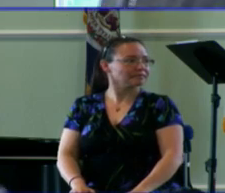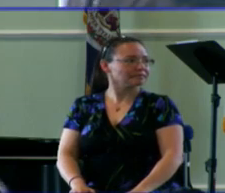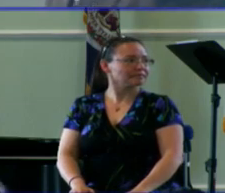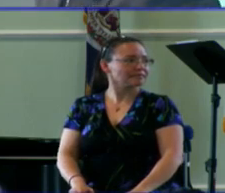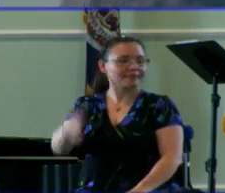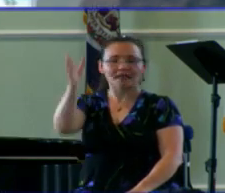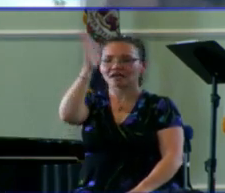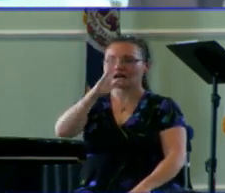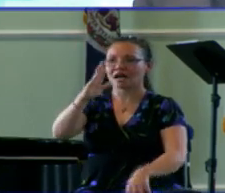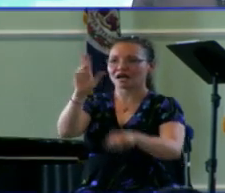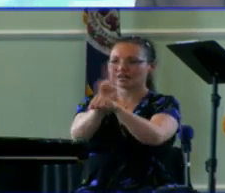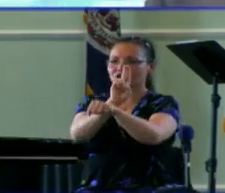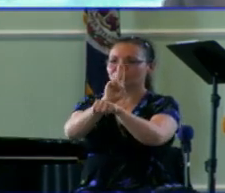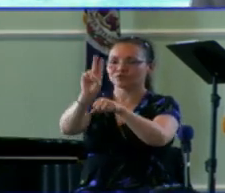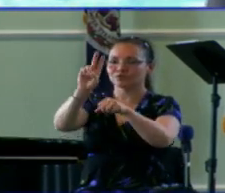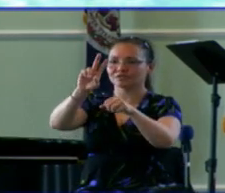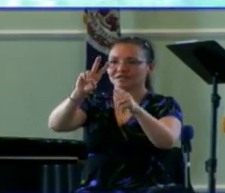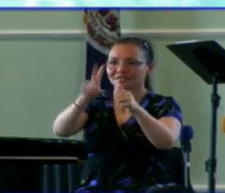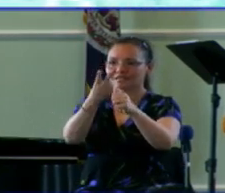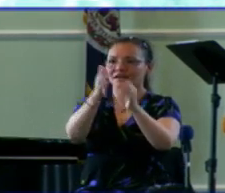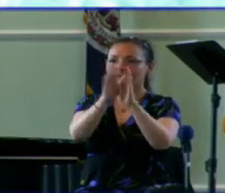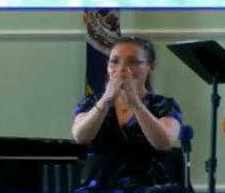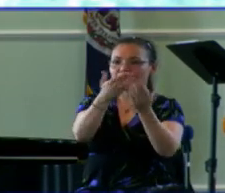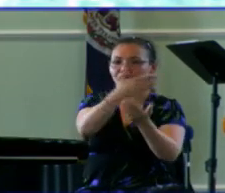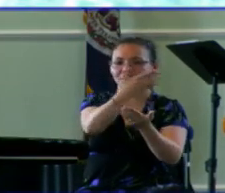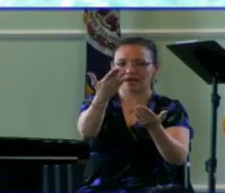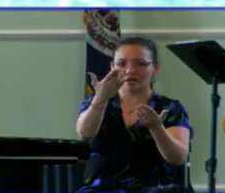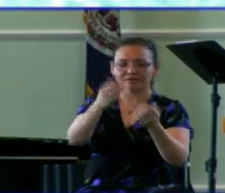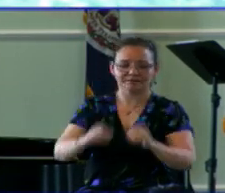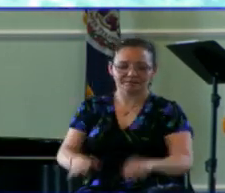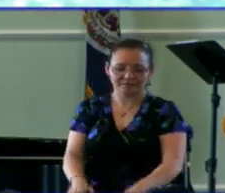used God's second book.